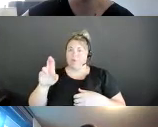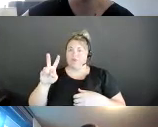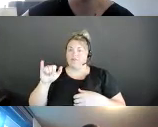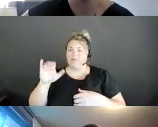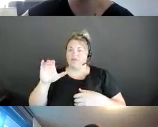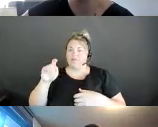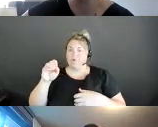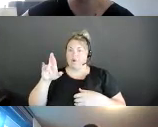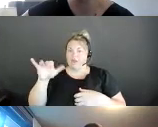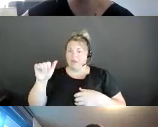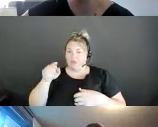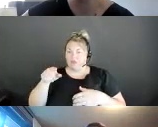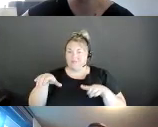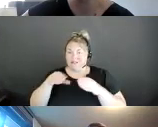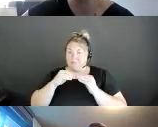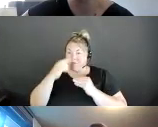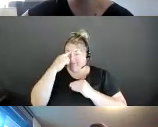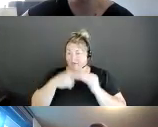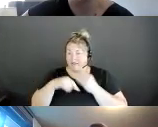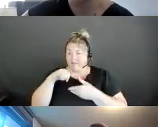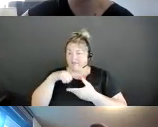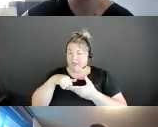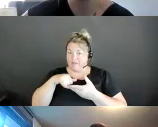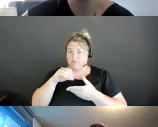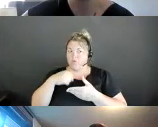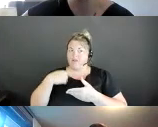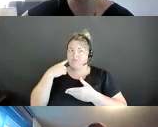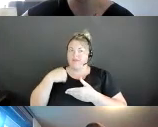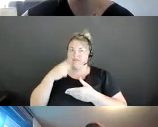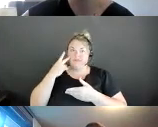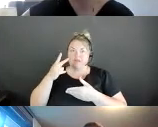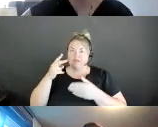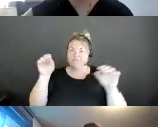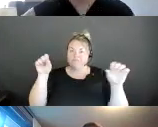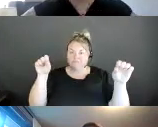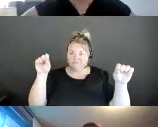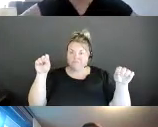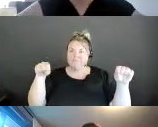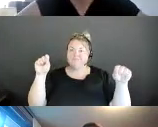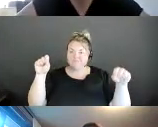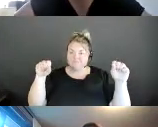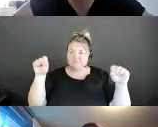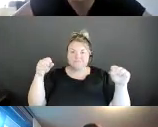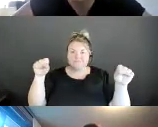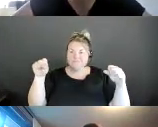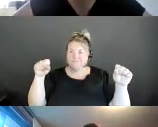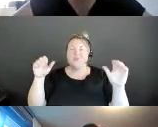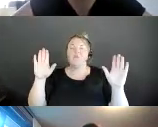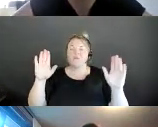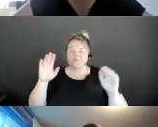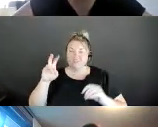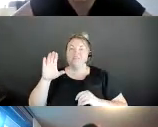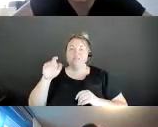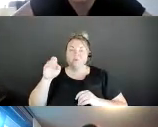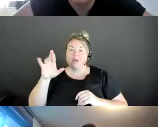or additional thinking on that. So I think that I'm seeing two shakings of head. But Victoria, you just came off